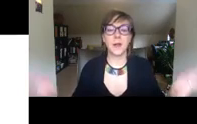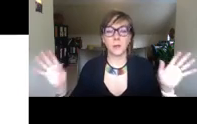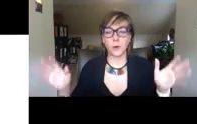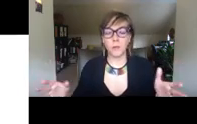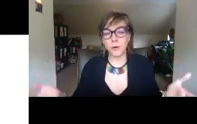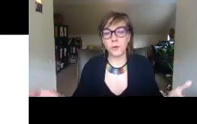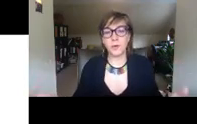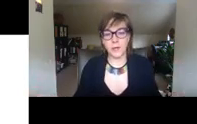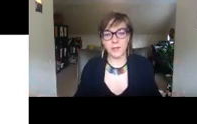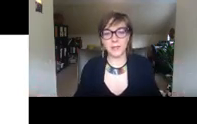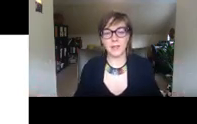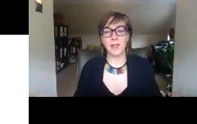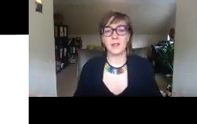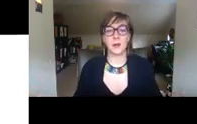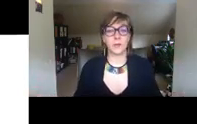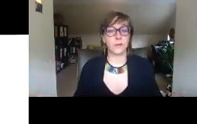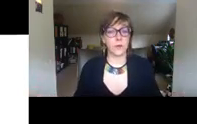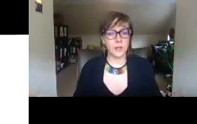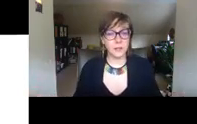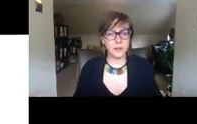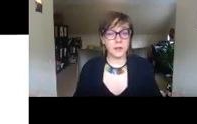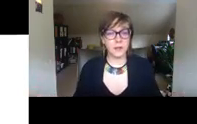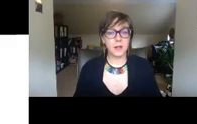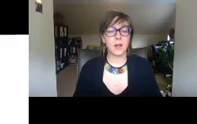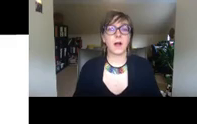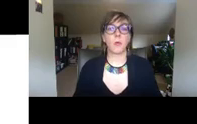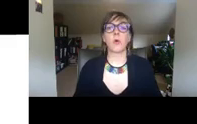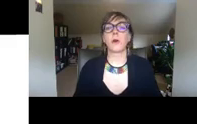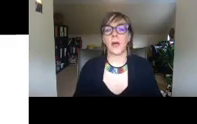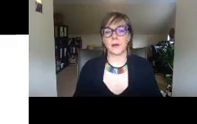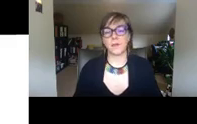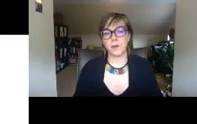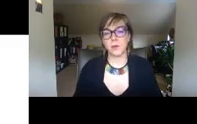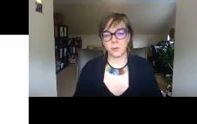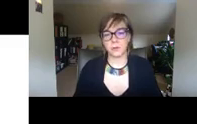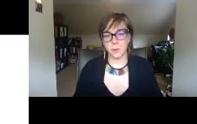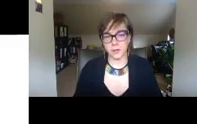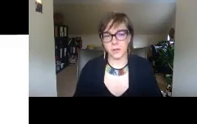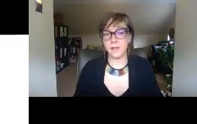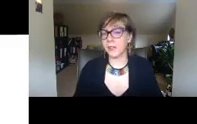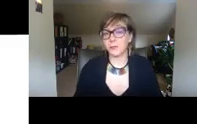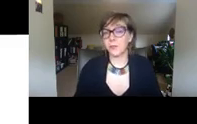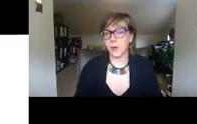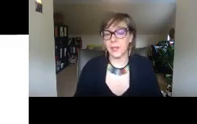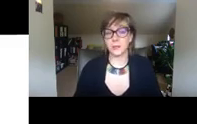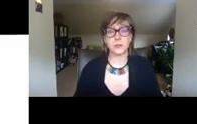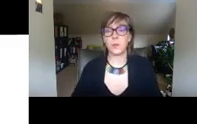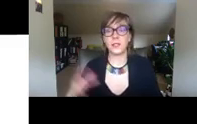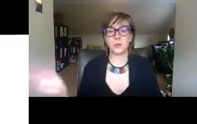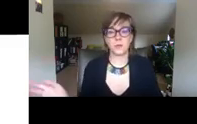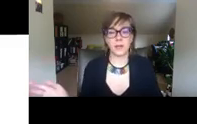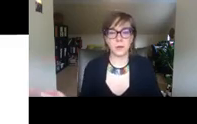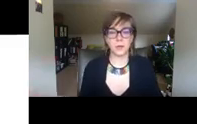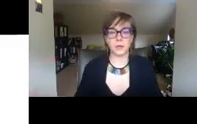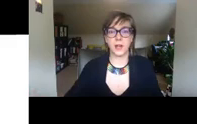live virtual events that are free or at a very reduced price. And that's really great. And so